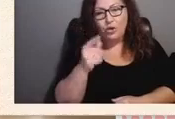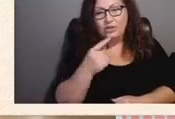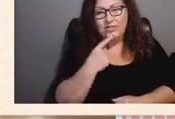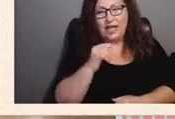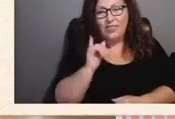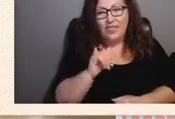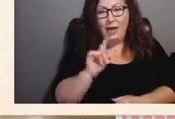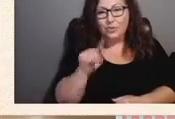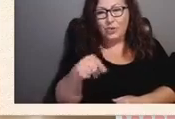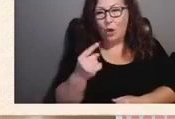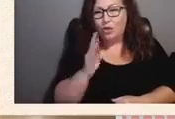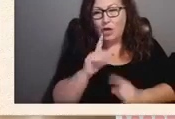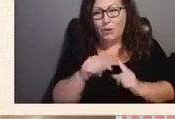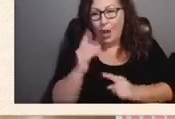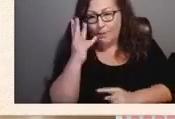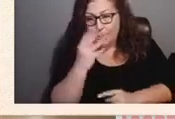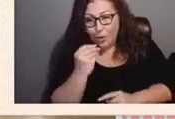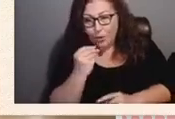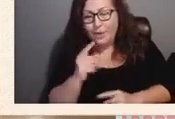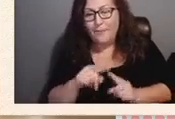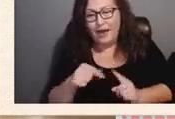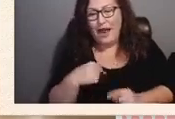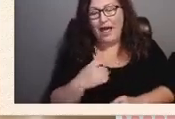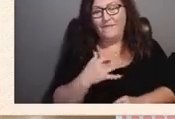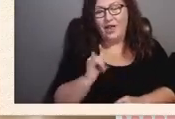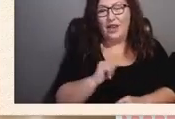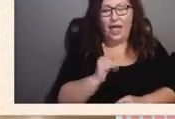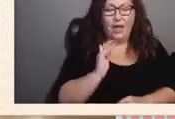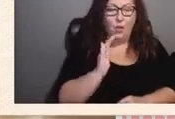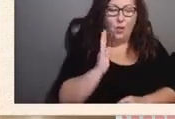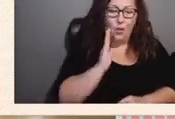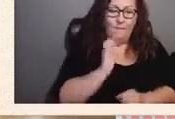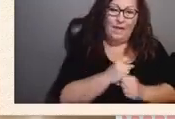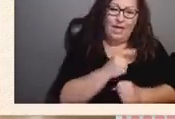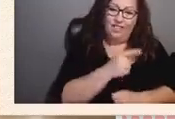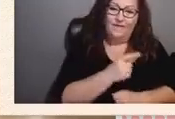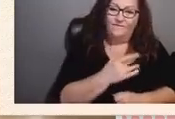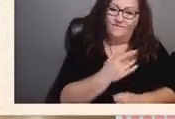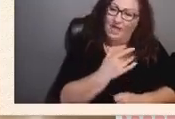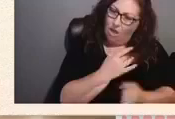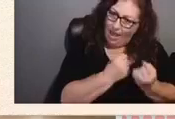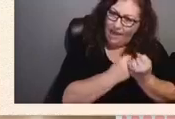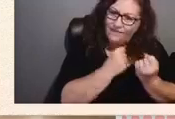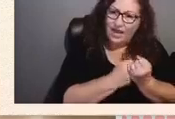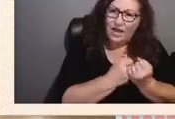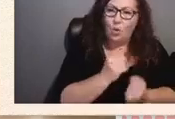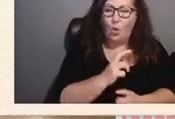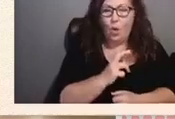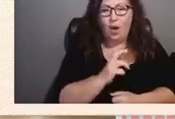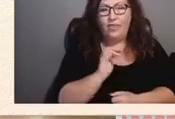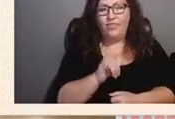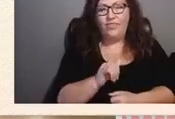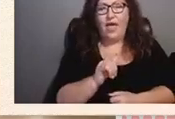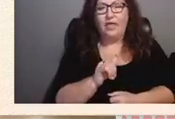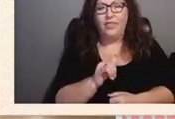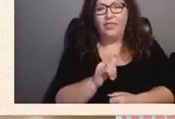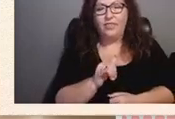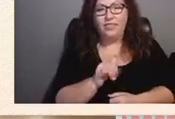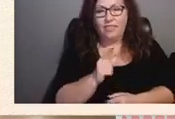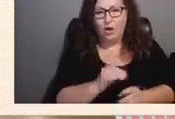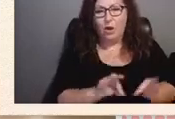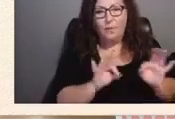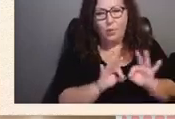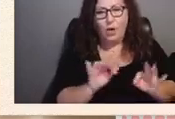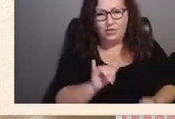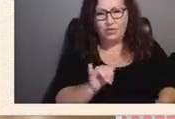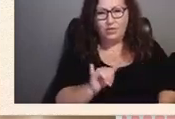but I feel like this would make them feel advocated or that they're important as well."